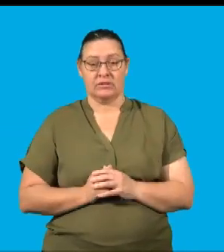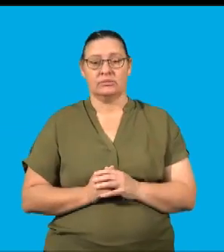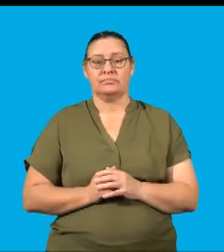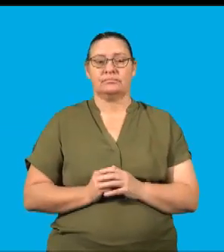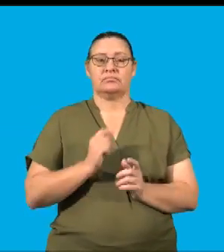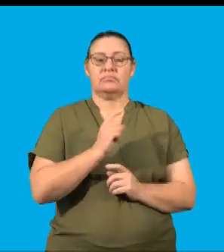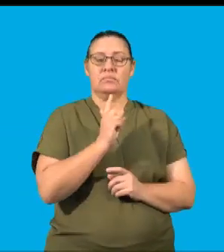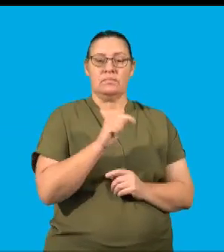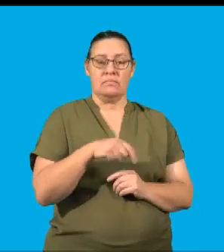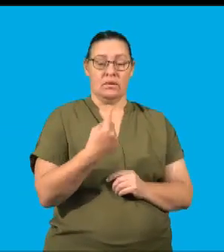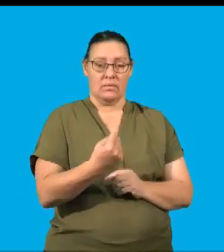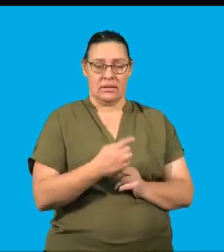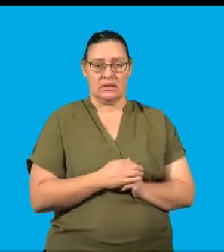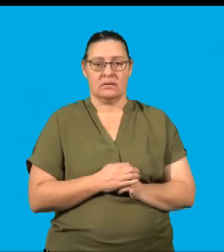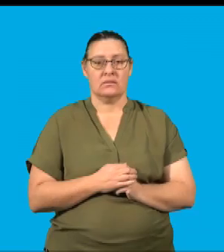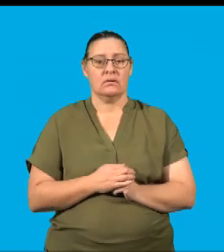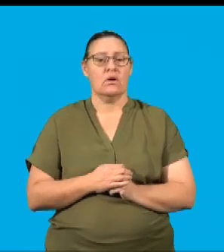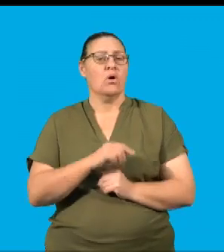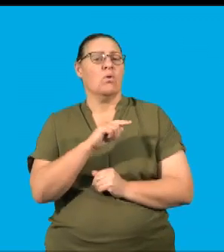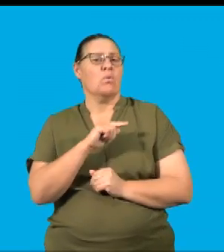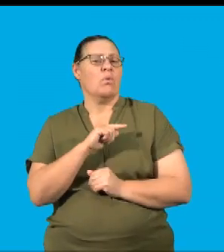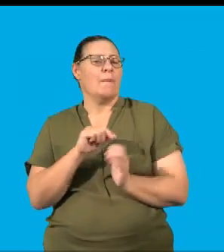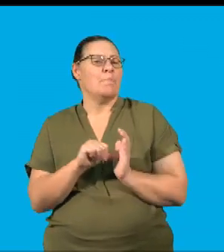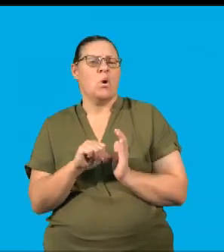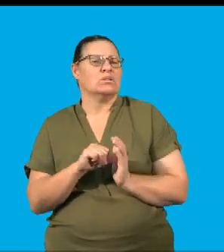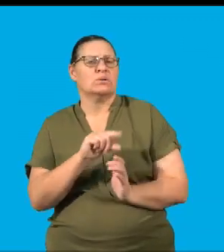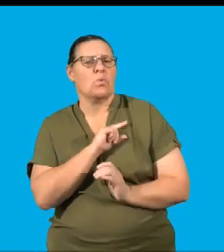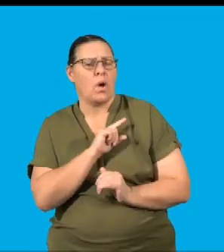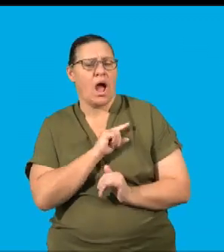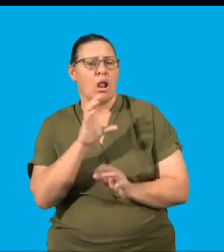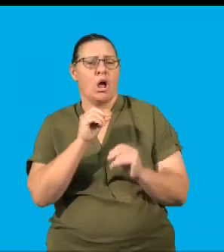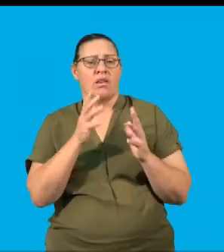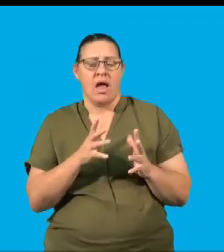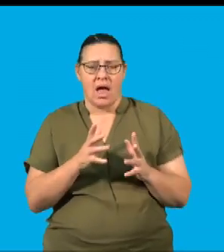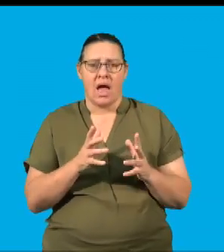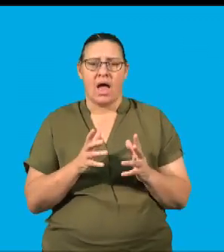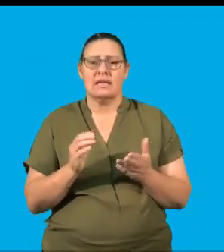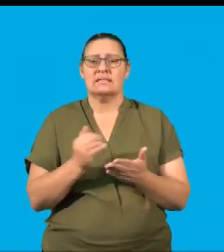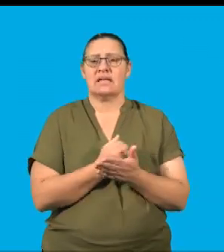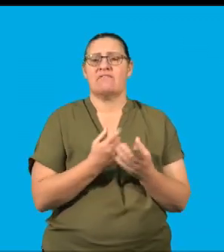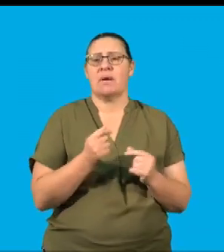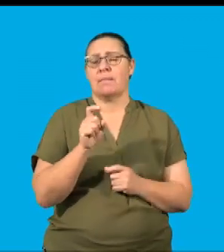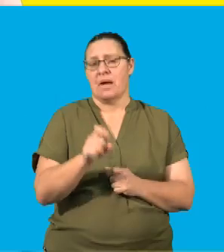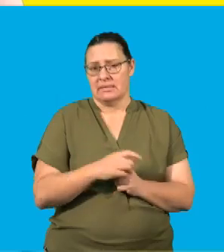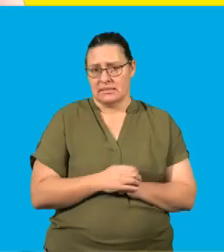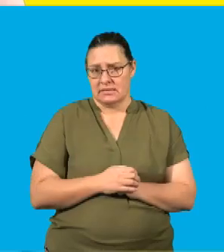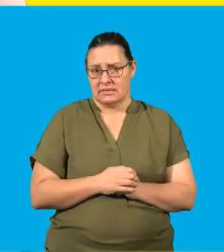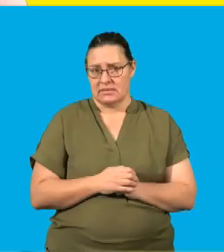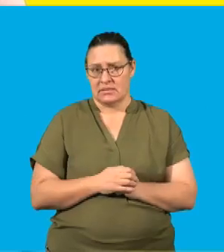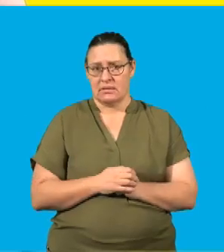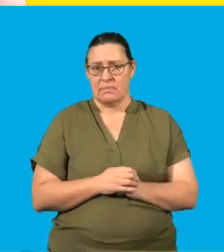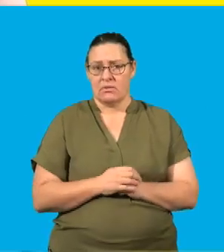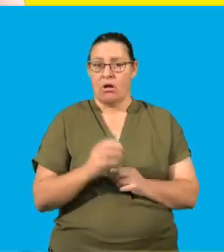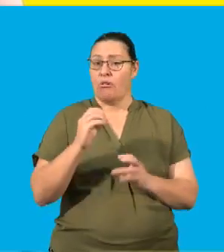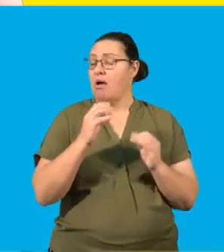go to the questions now. 1.1, why is it important for a learner to save money? This is not